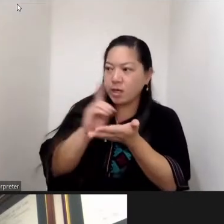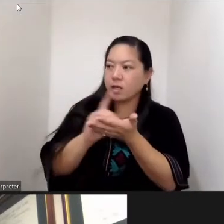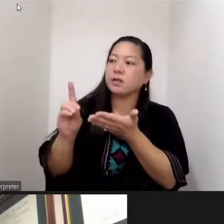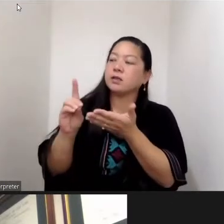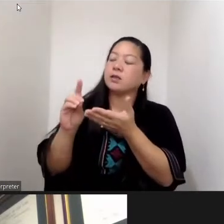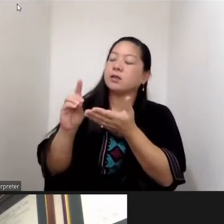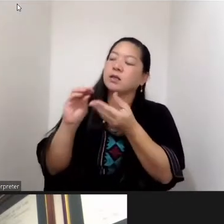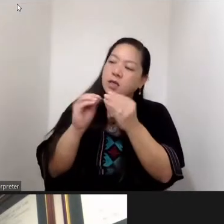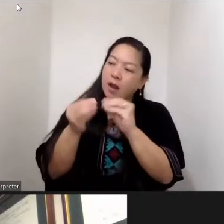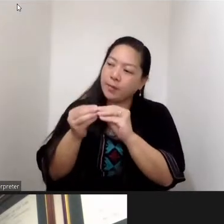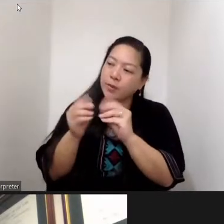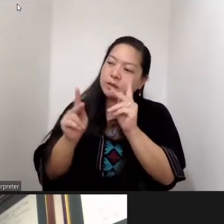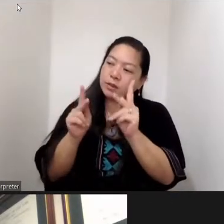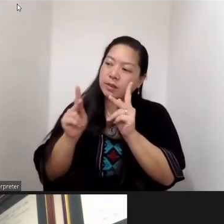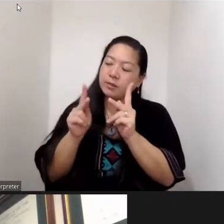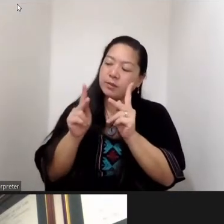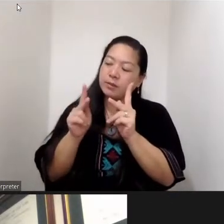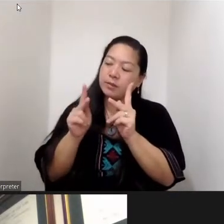calculations of those